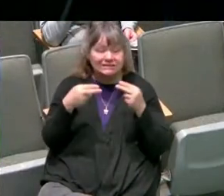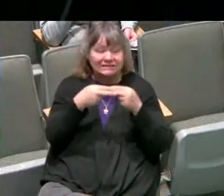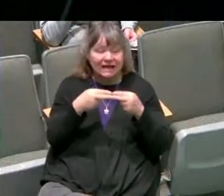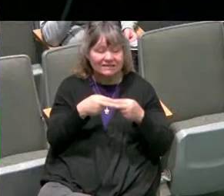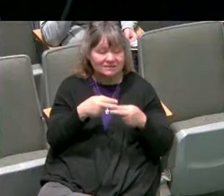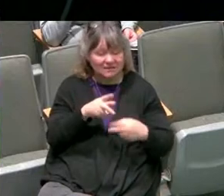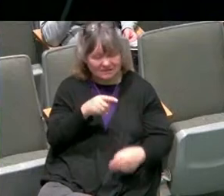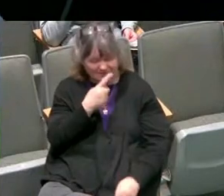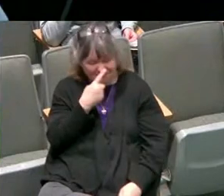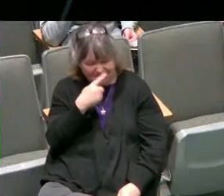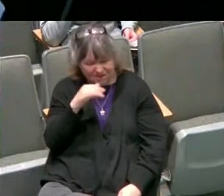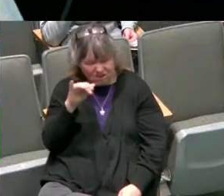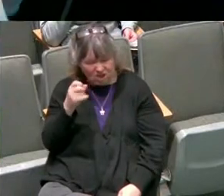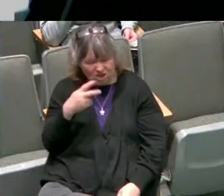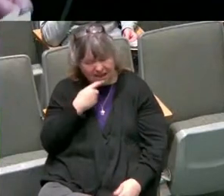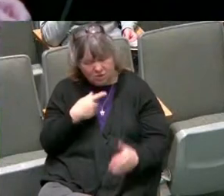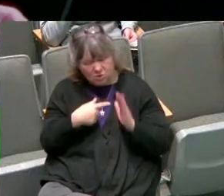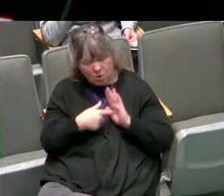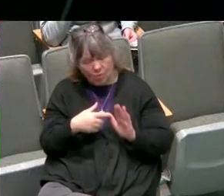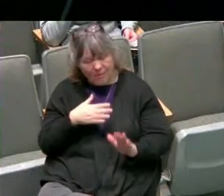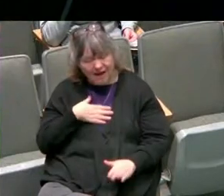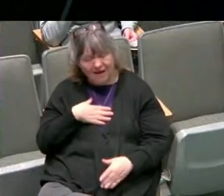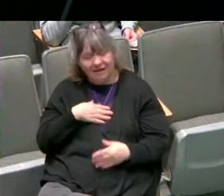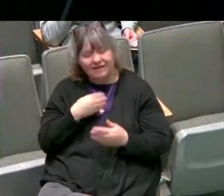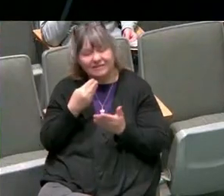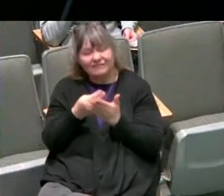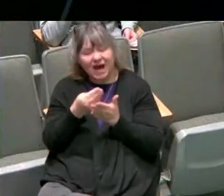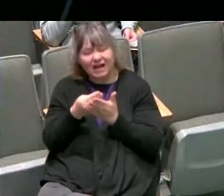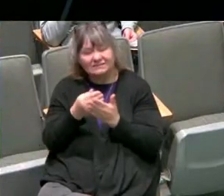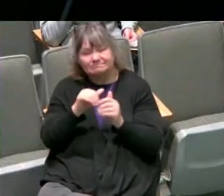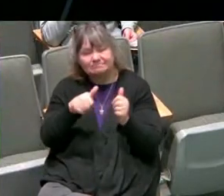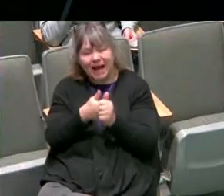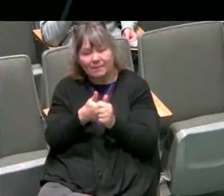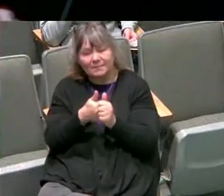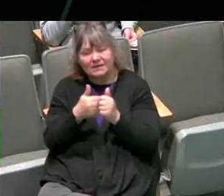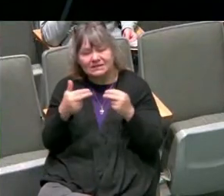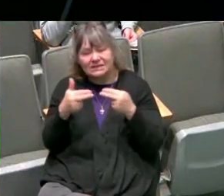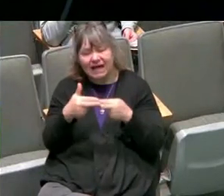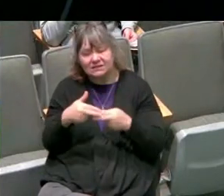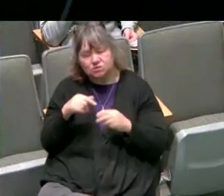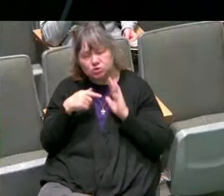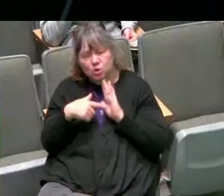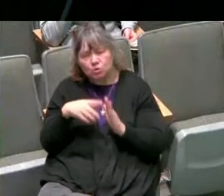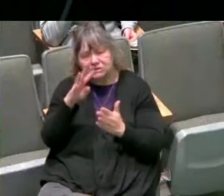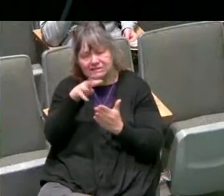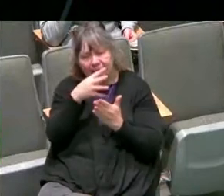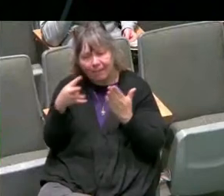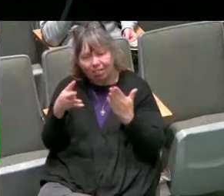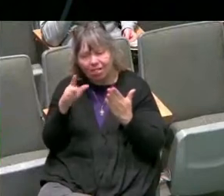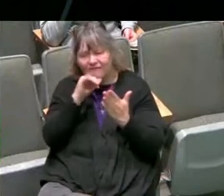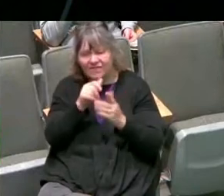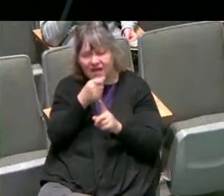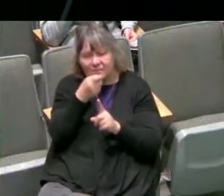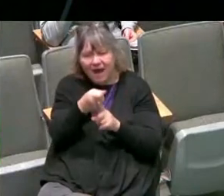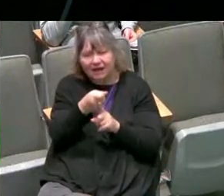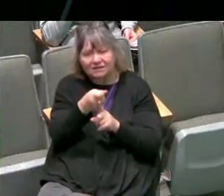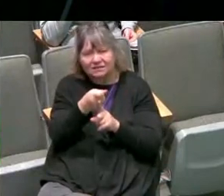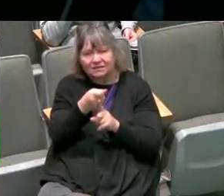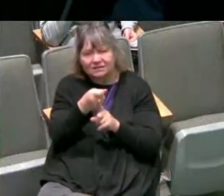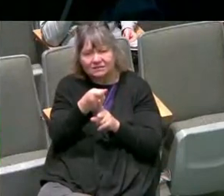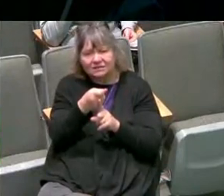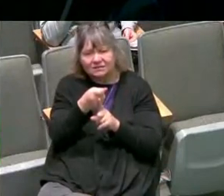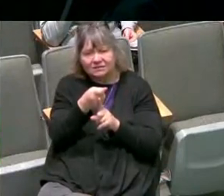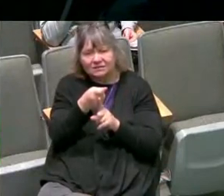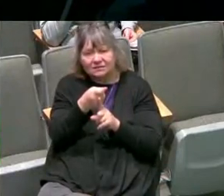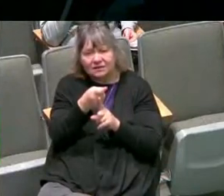you can bring up my Slide Five the finance backup slides it shows a table of the impact of